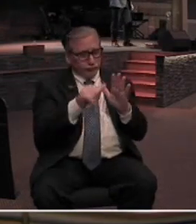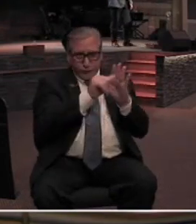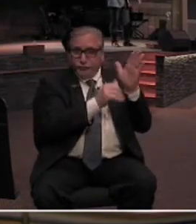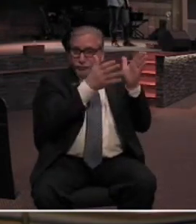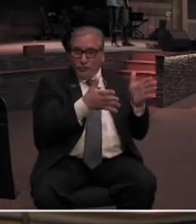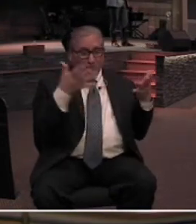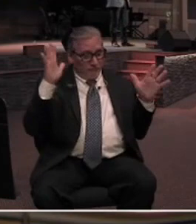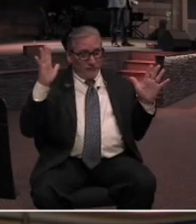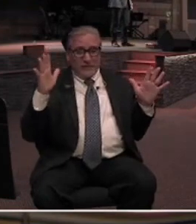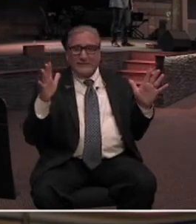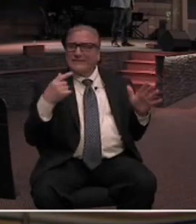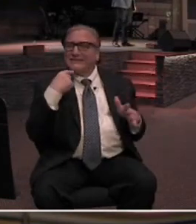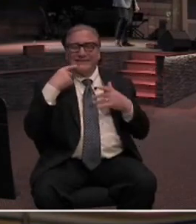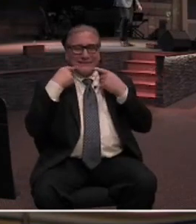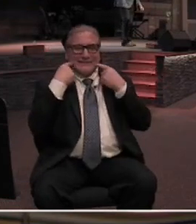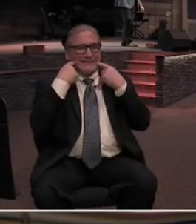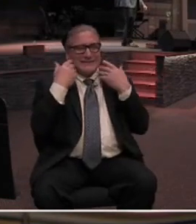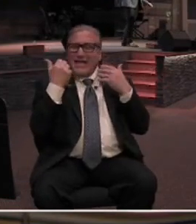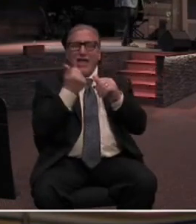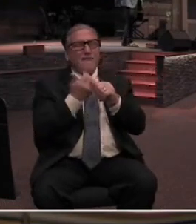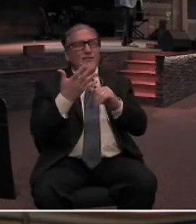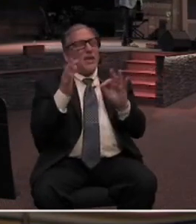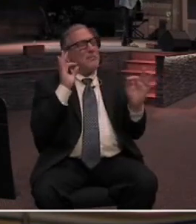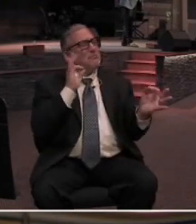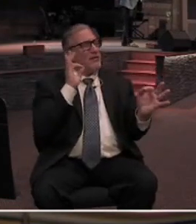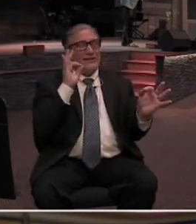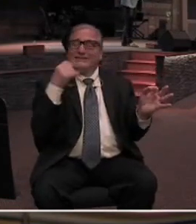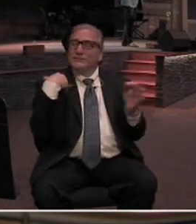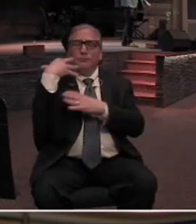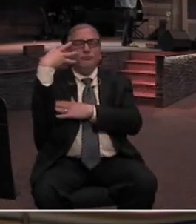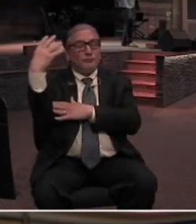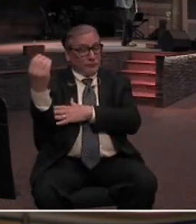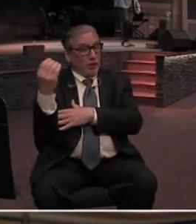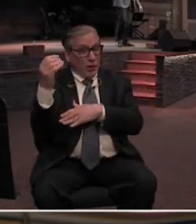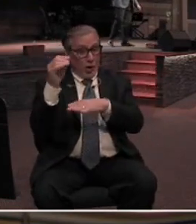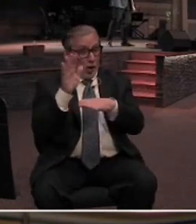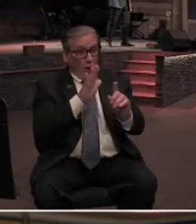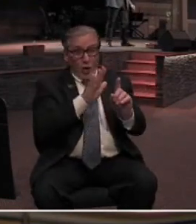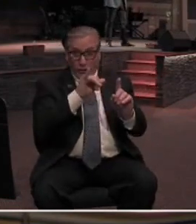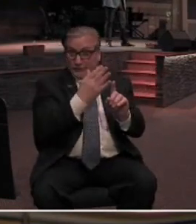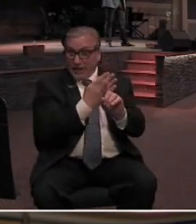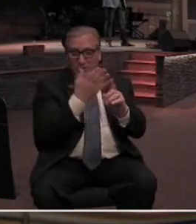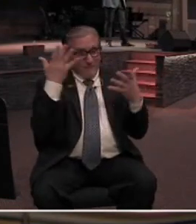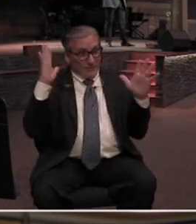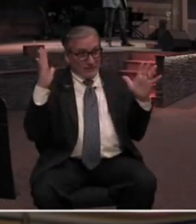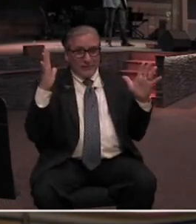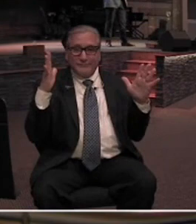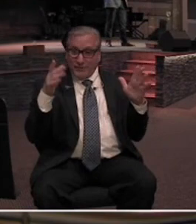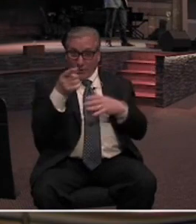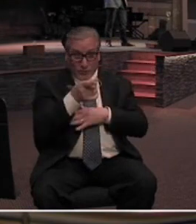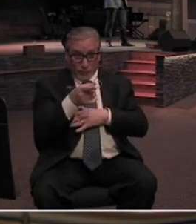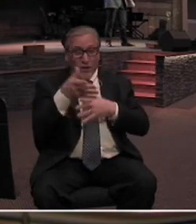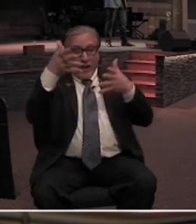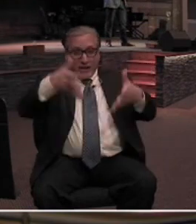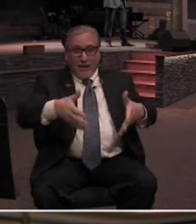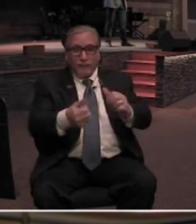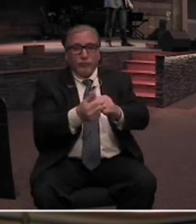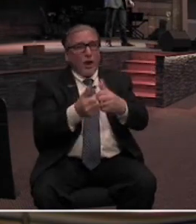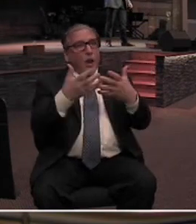and says, everything went perfectly. She walks out of the room. Her job is done, and you are left with